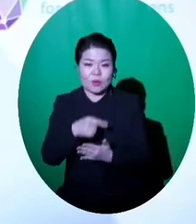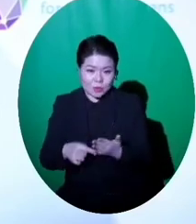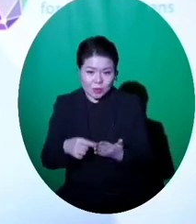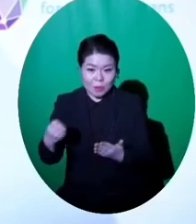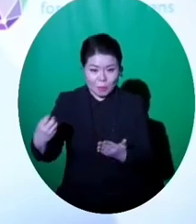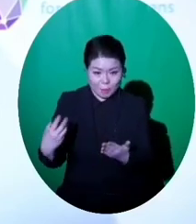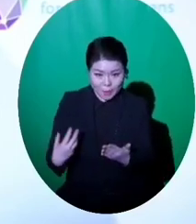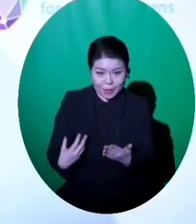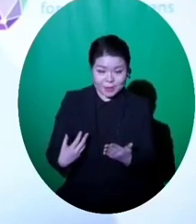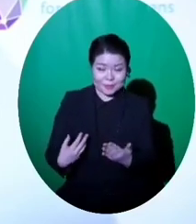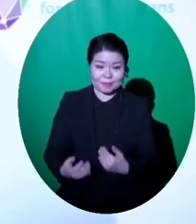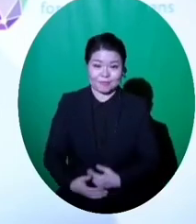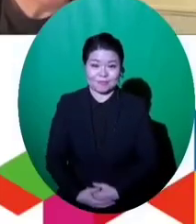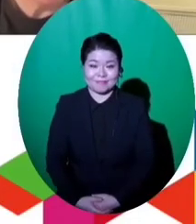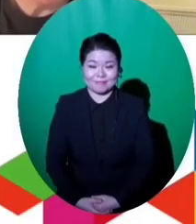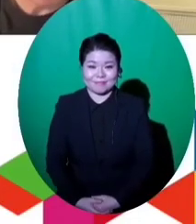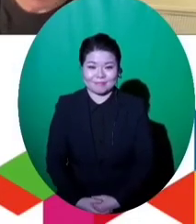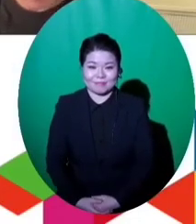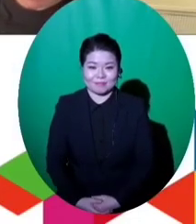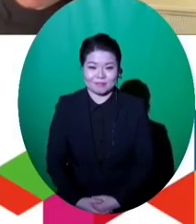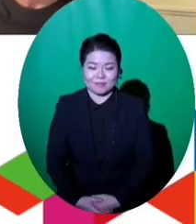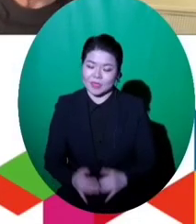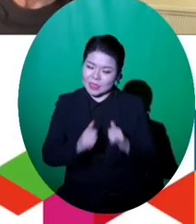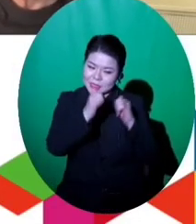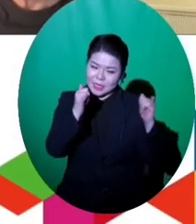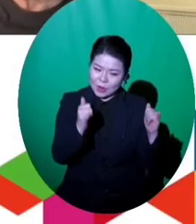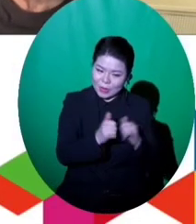society in many different ways.